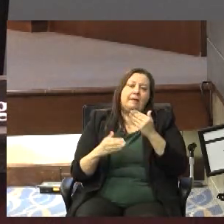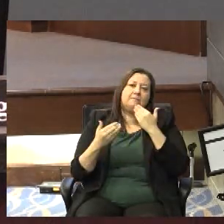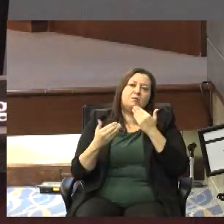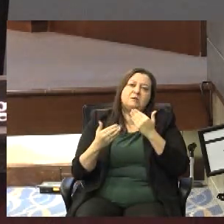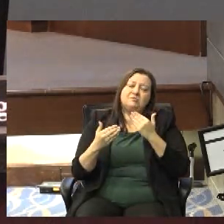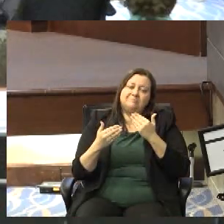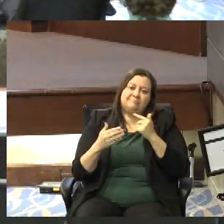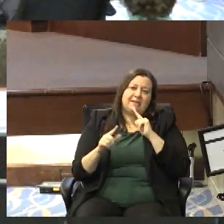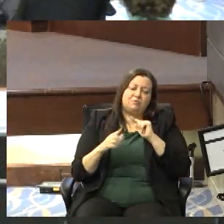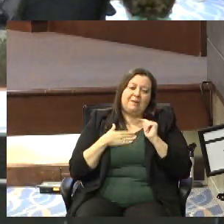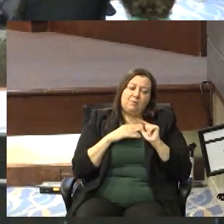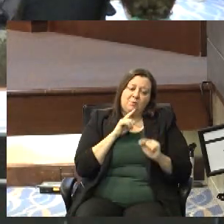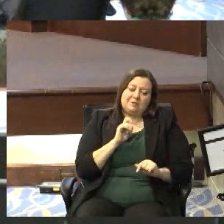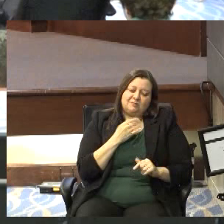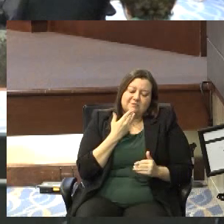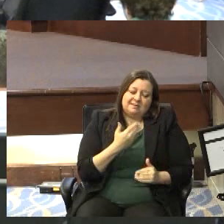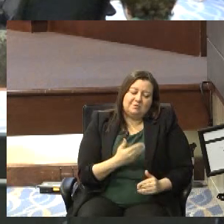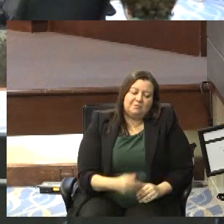Thank you.